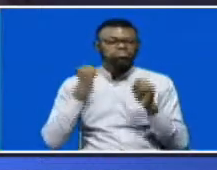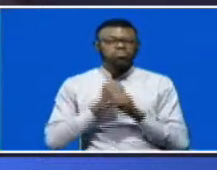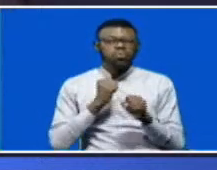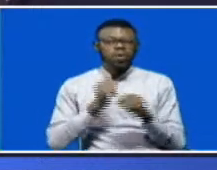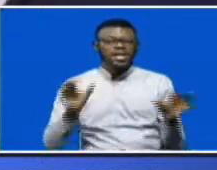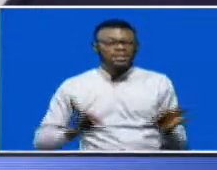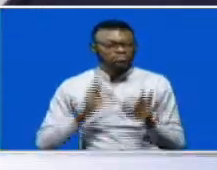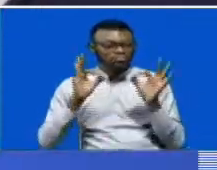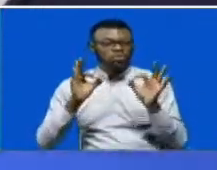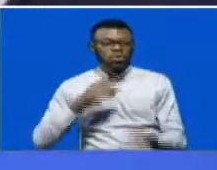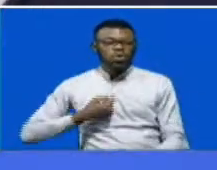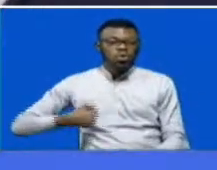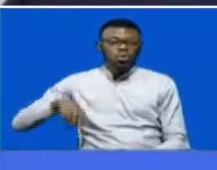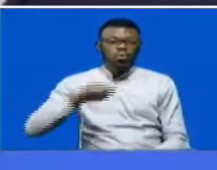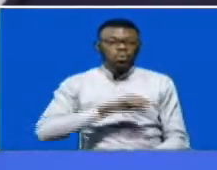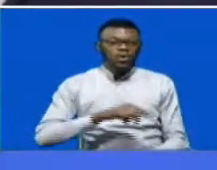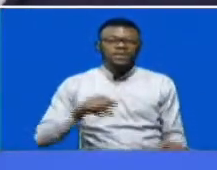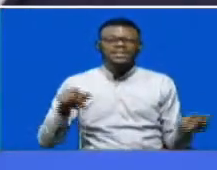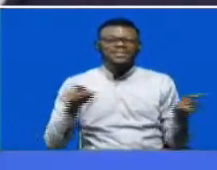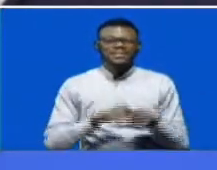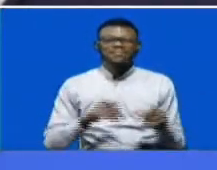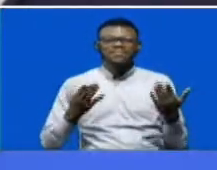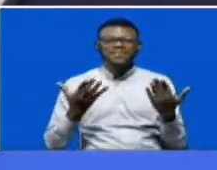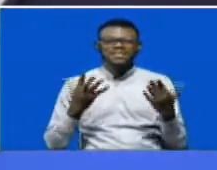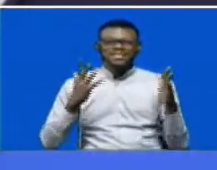We equally celebrate